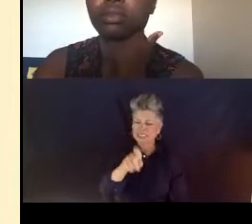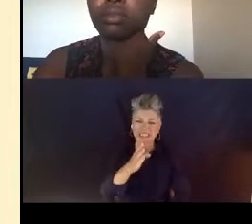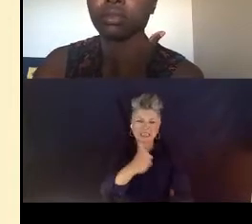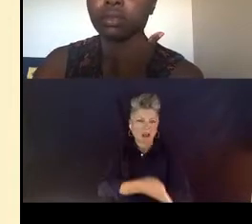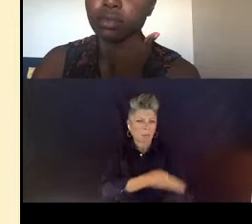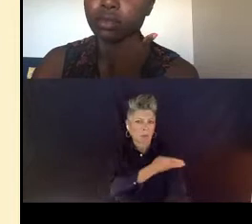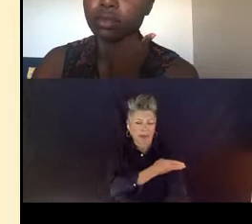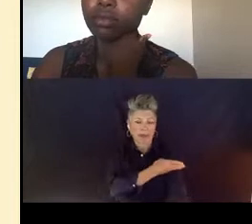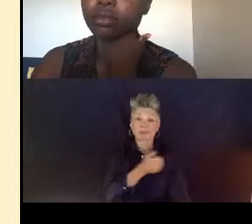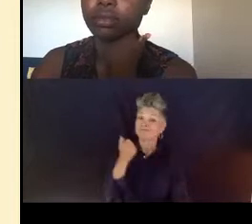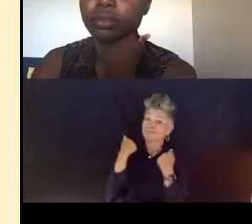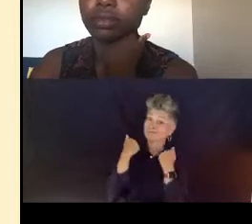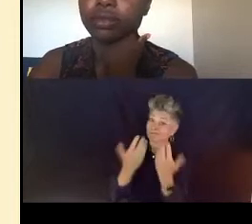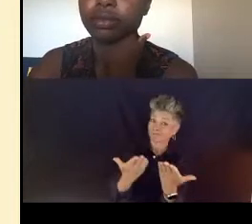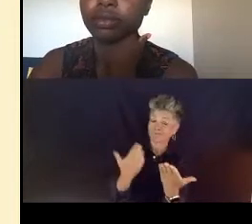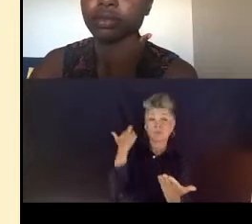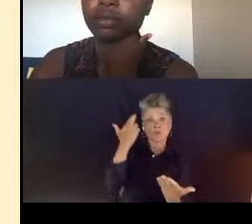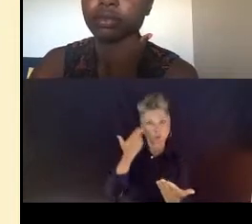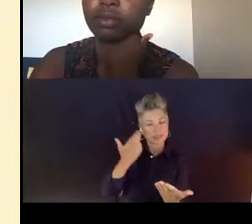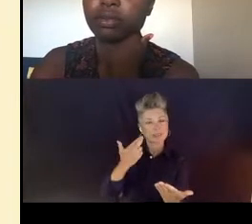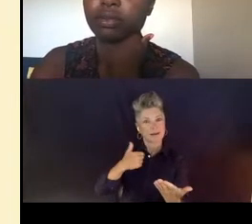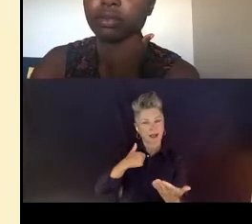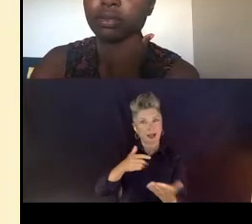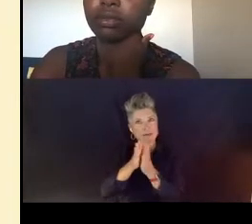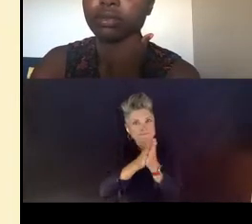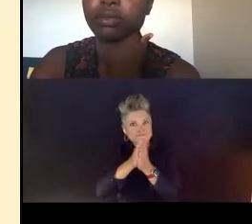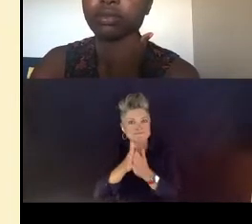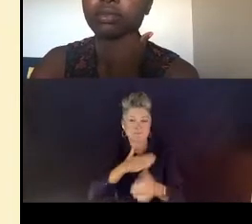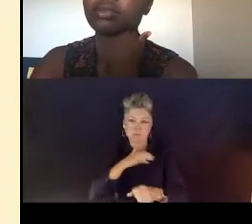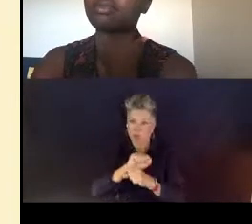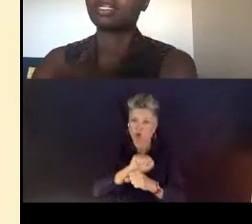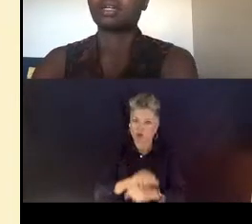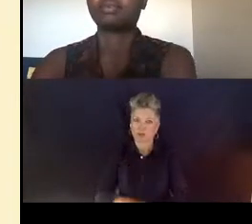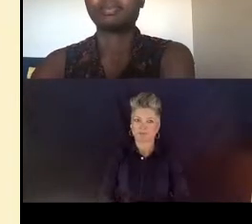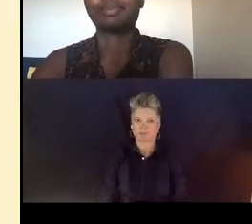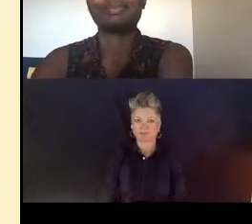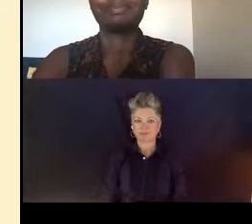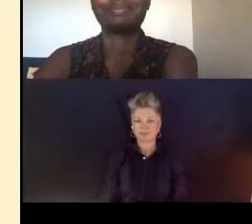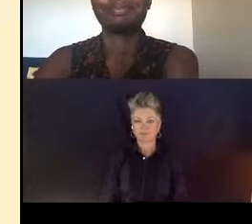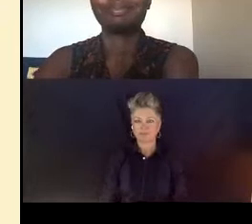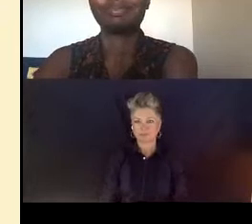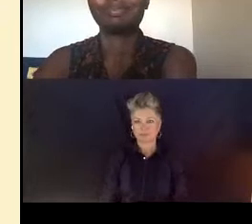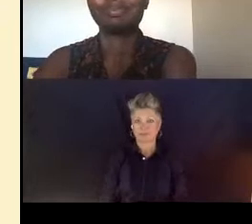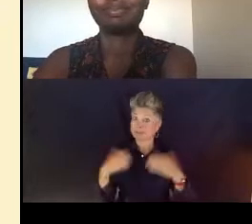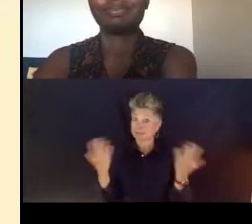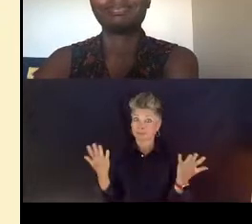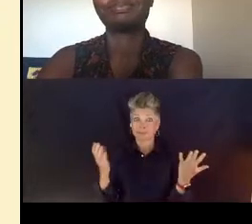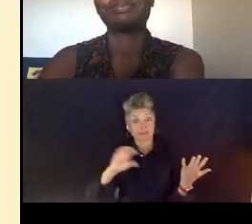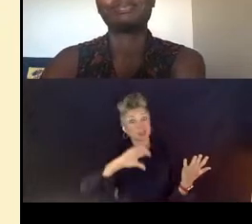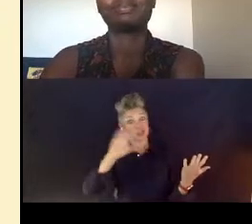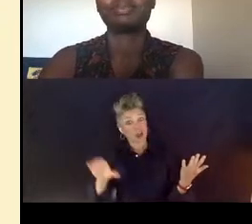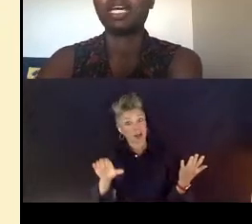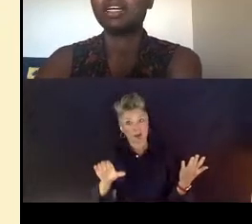is the reason why I do the work that I do. Now we're to Chicago, so Courtney, take it